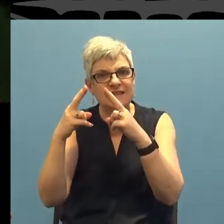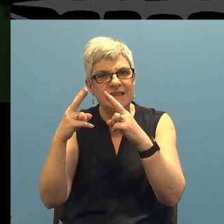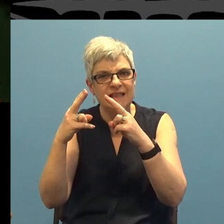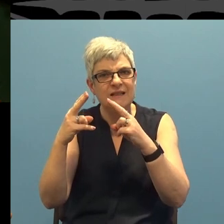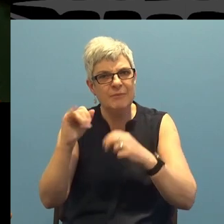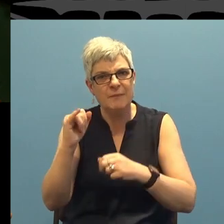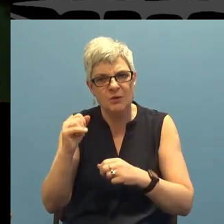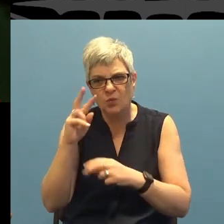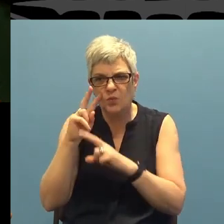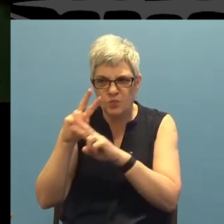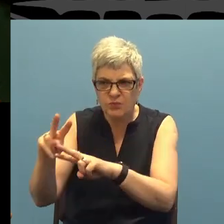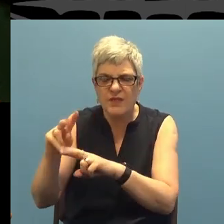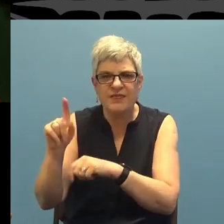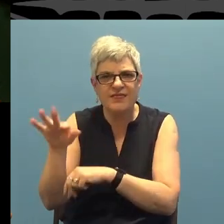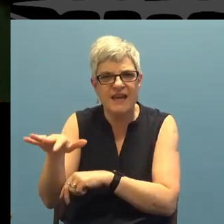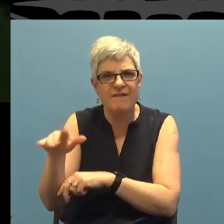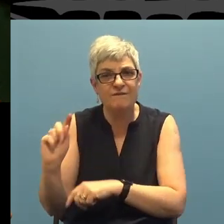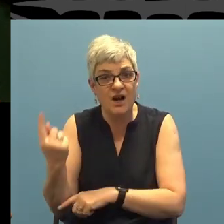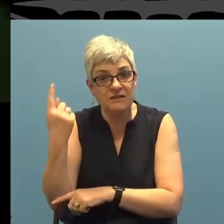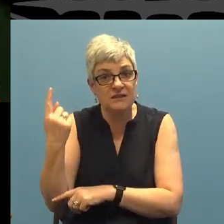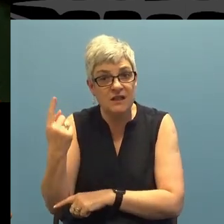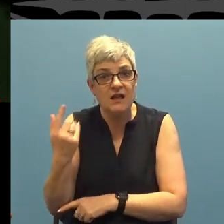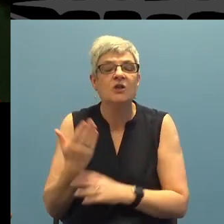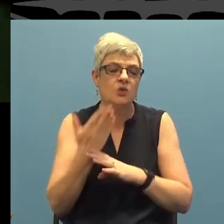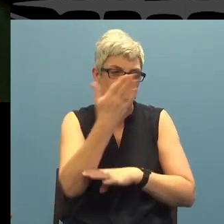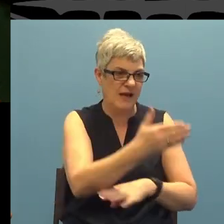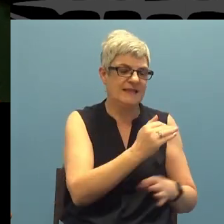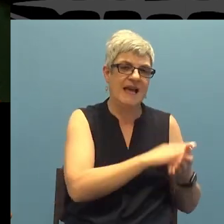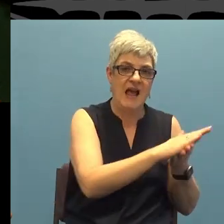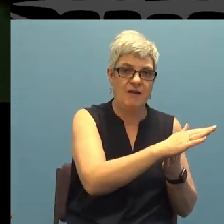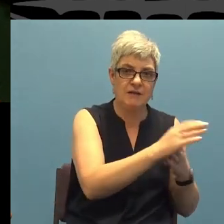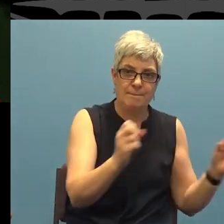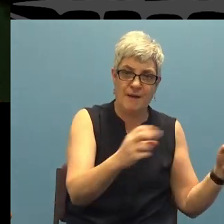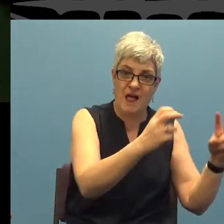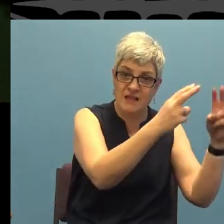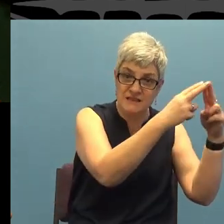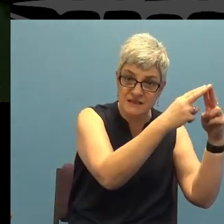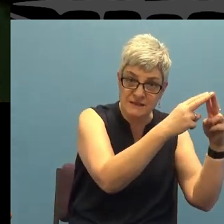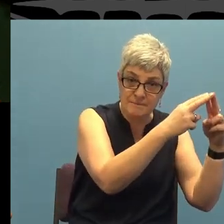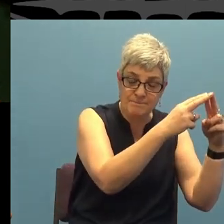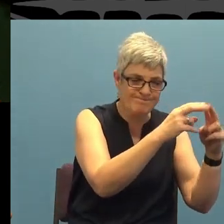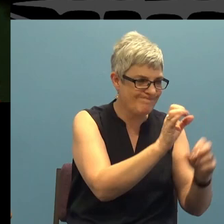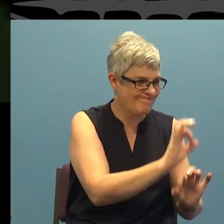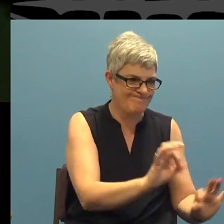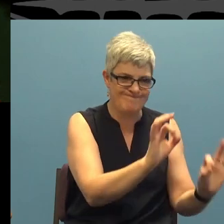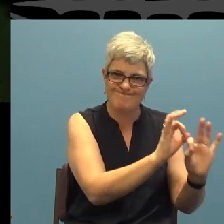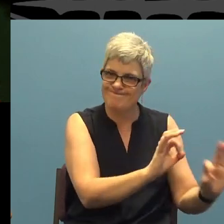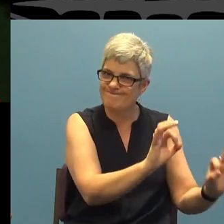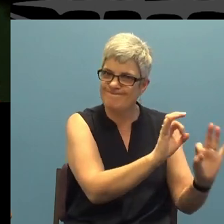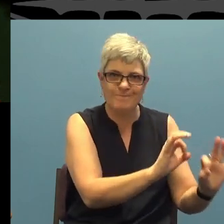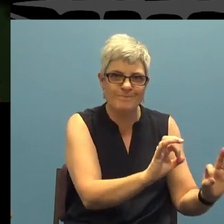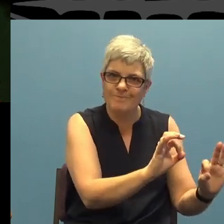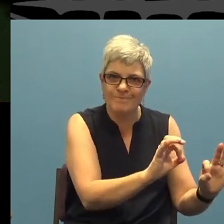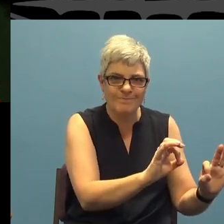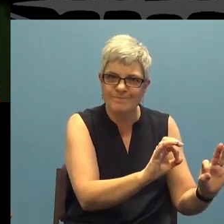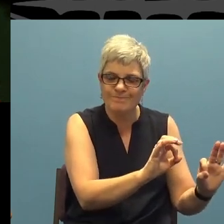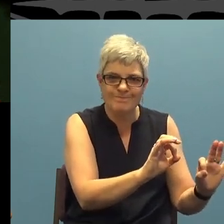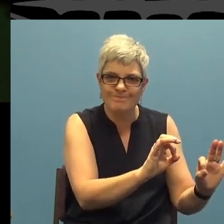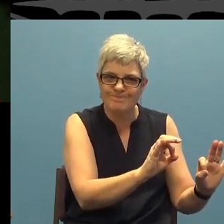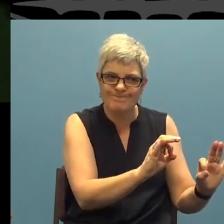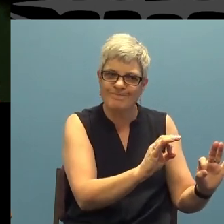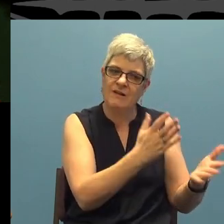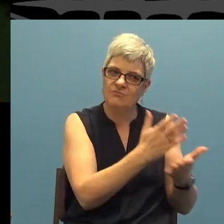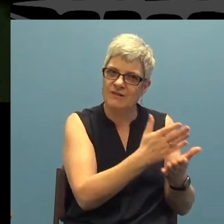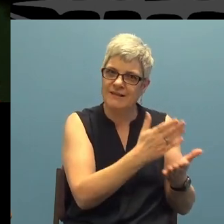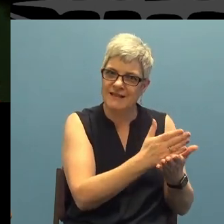would look. And so they went to Herod's palace, but no sign there. And in fact, it was one of